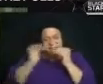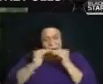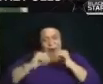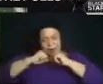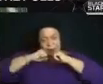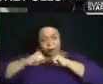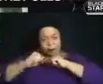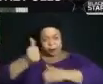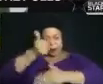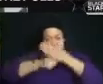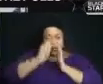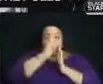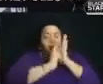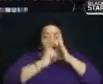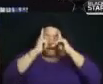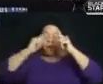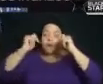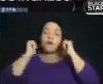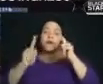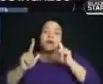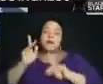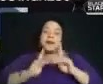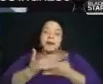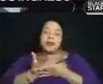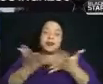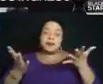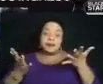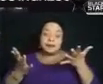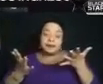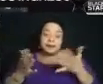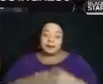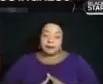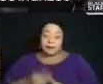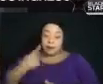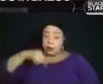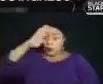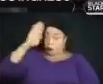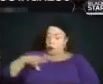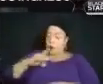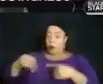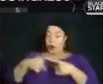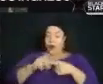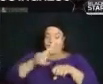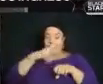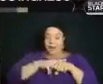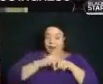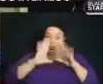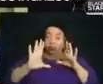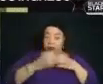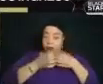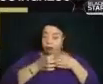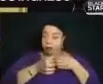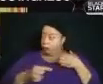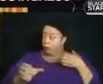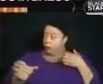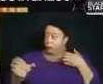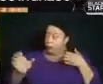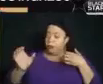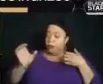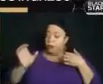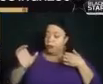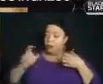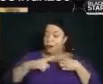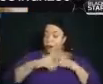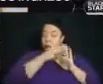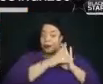from the principles of life, liberty, justice, the pursuit of happiness for all people, and there's been a long